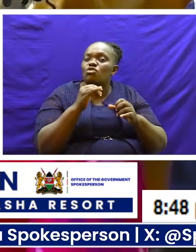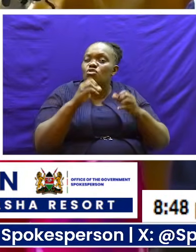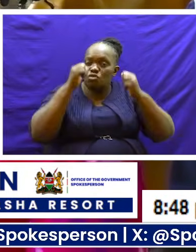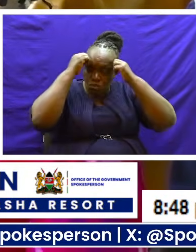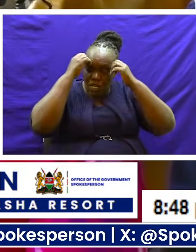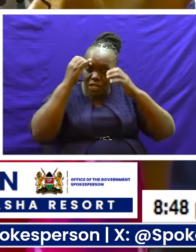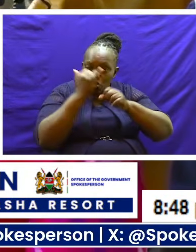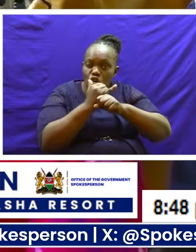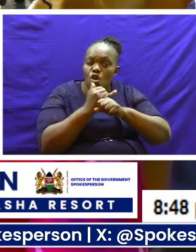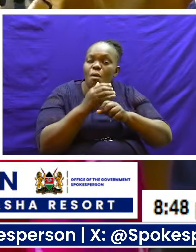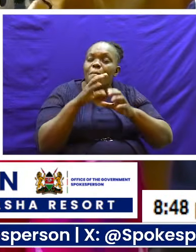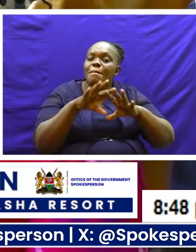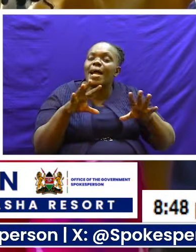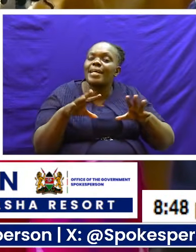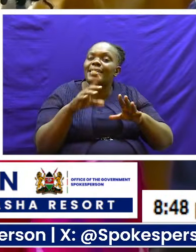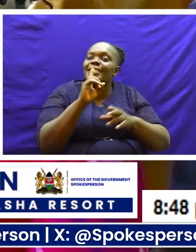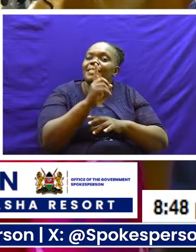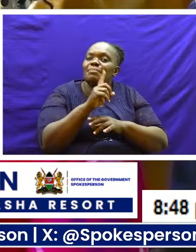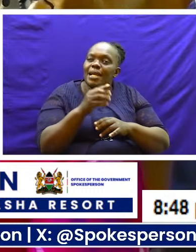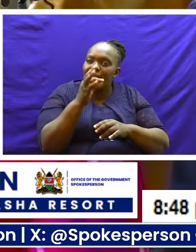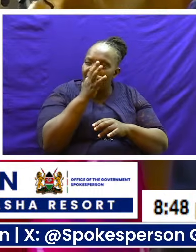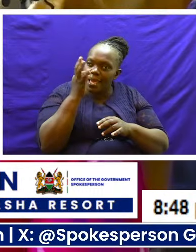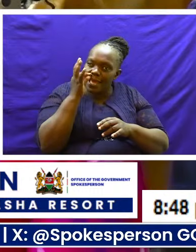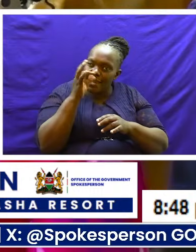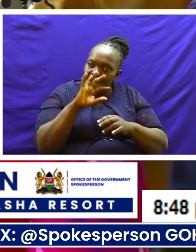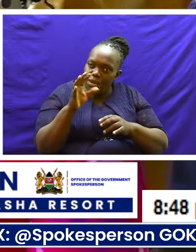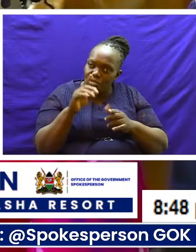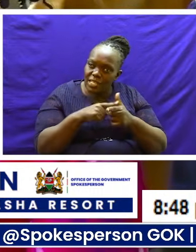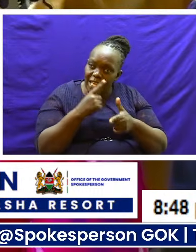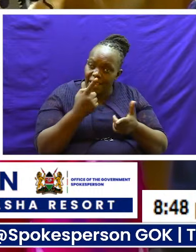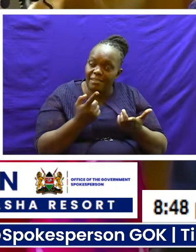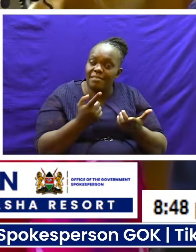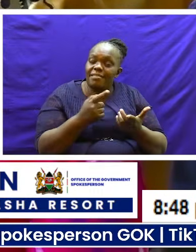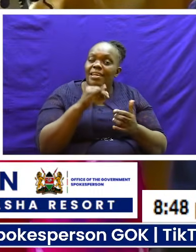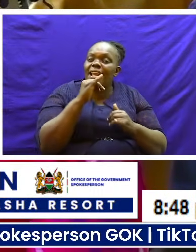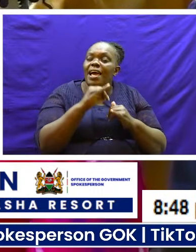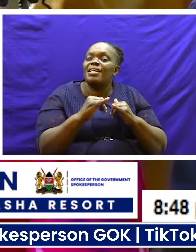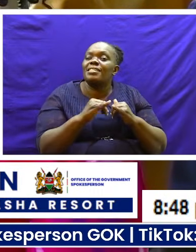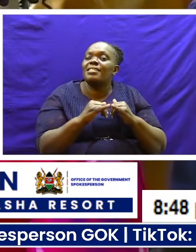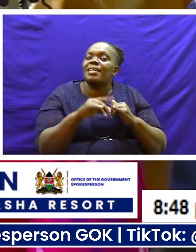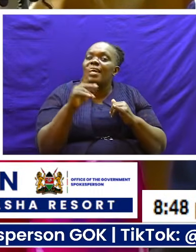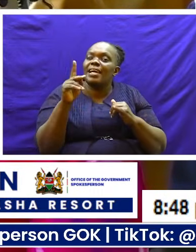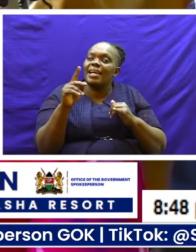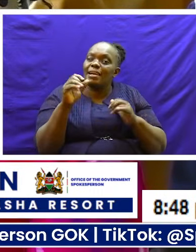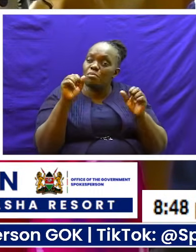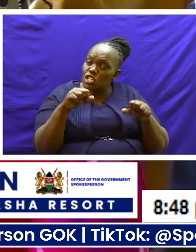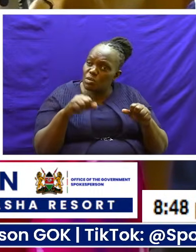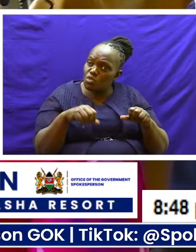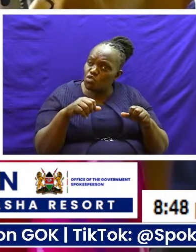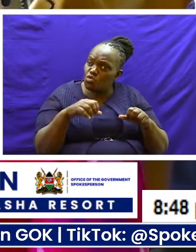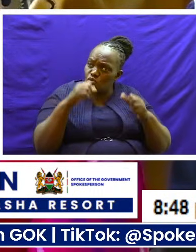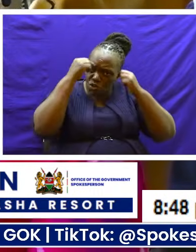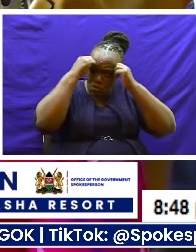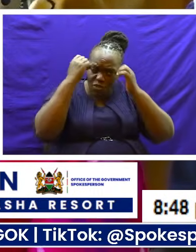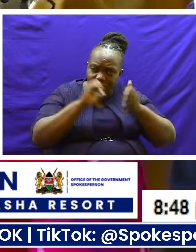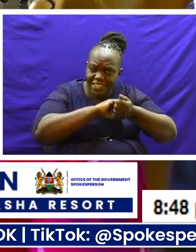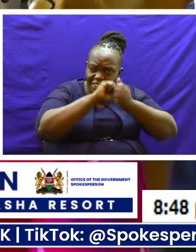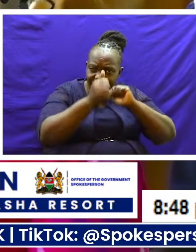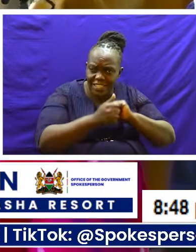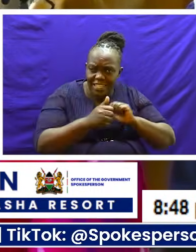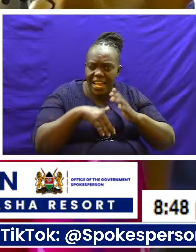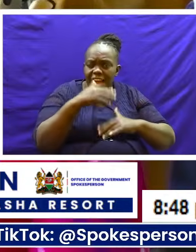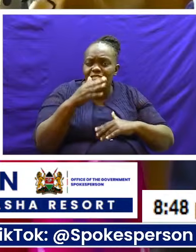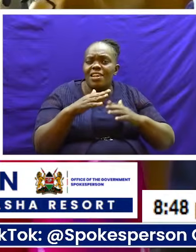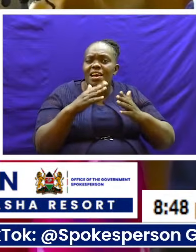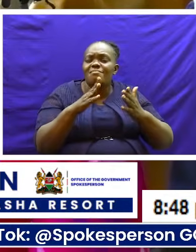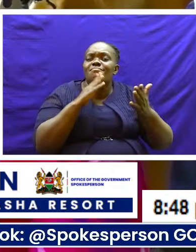demand? That is Mary Mudhoni from Nyeri County on Facebook. The last, can a student revise their course choices after